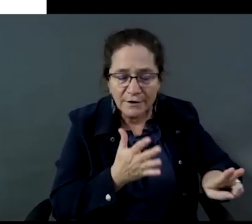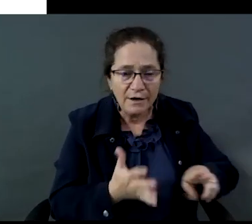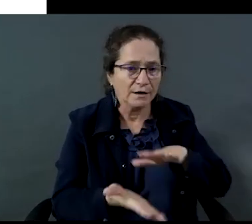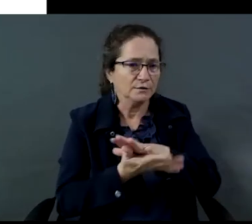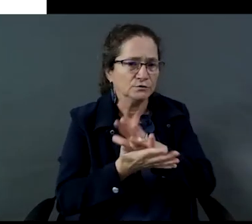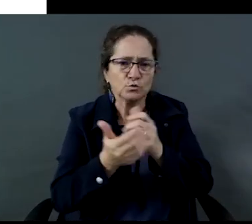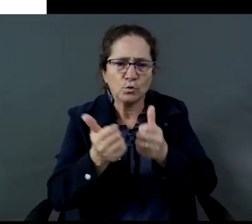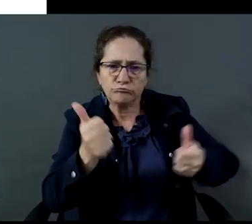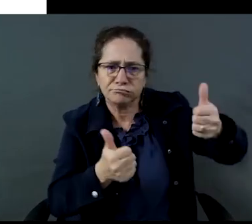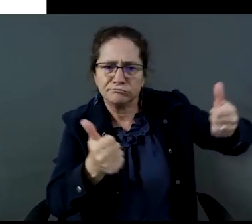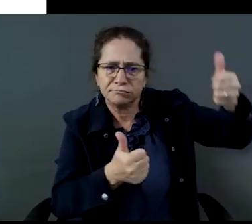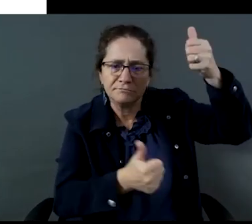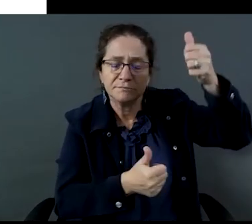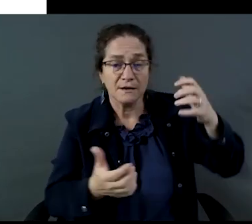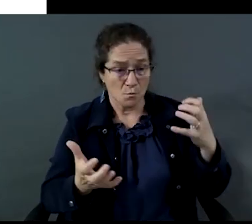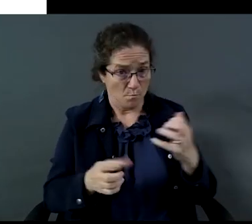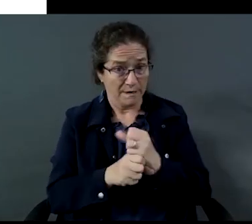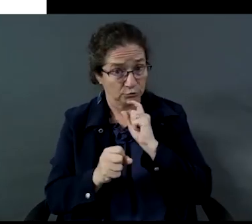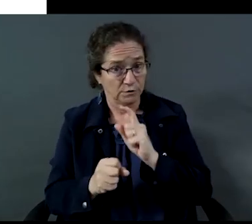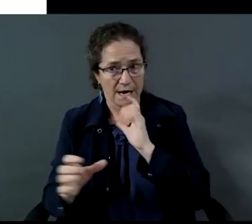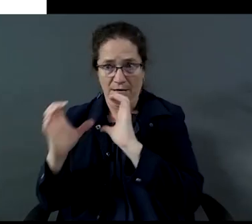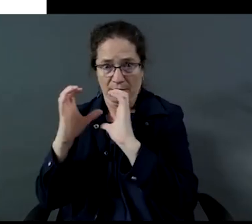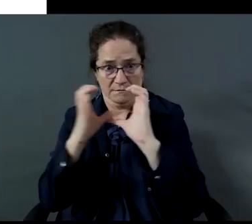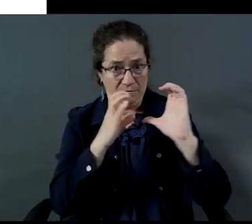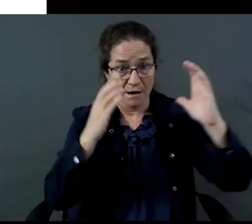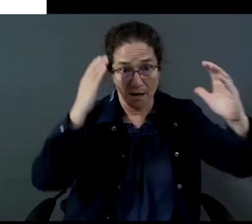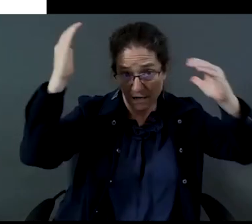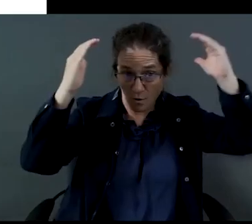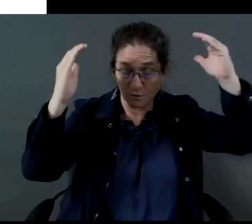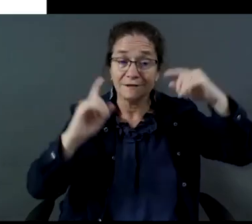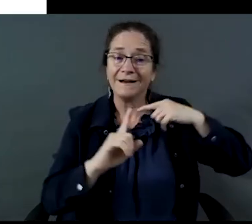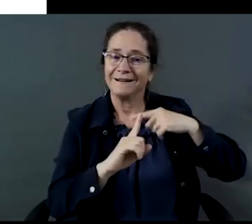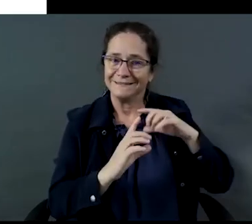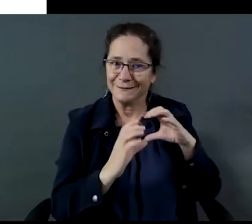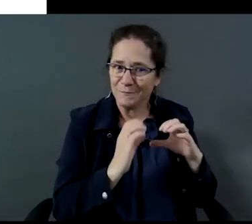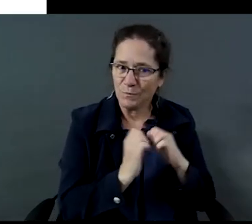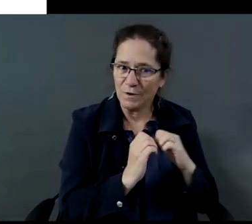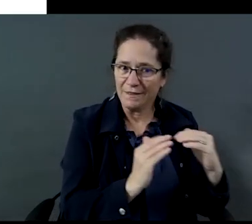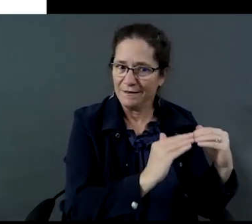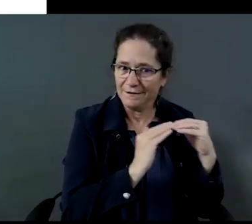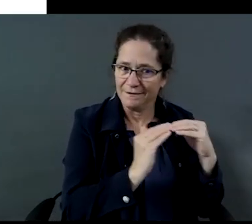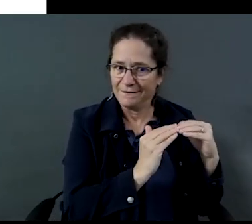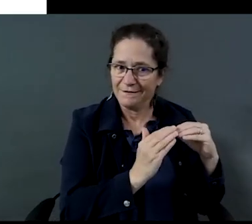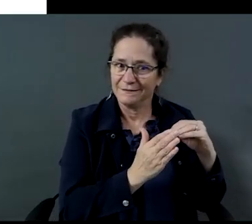with everyone adult-wise, but also their peers. So think about both groups.